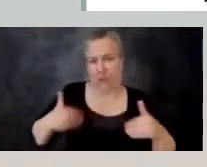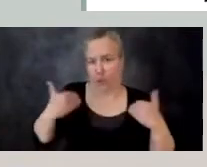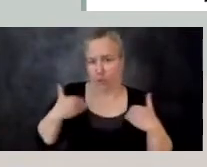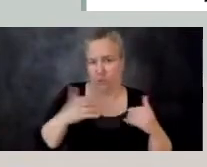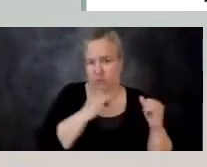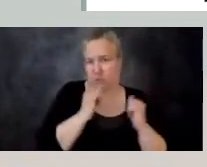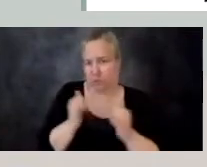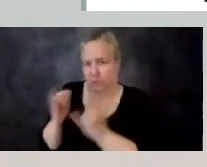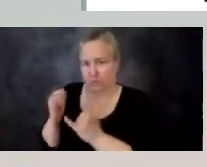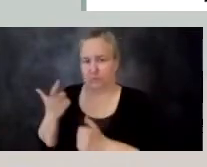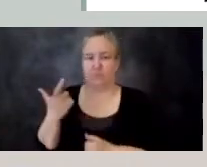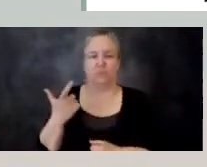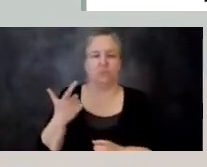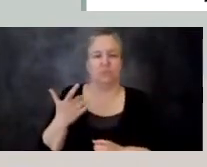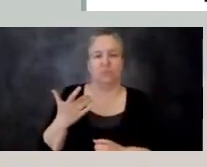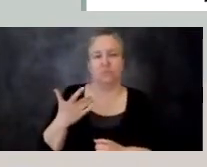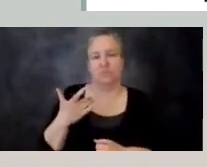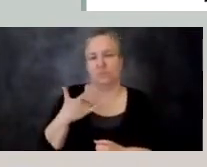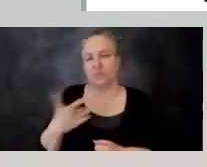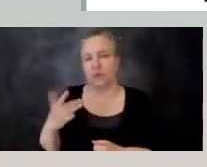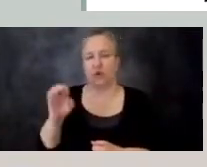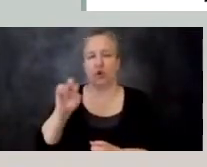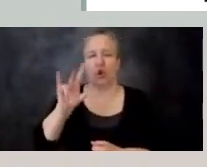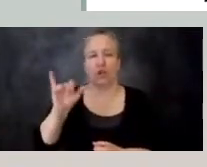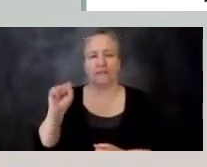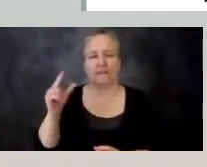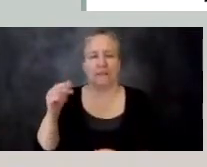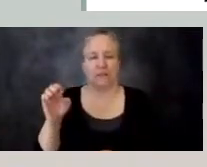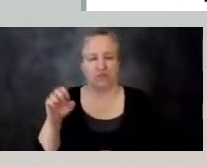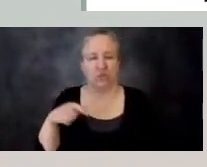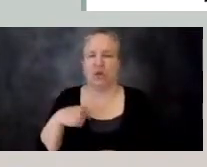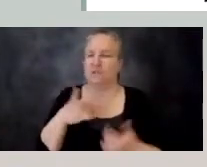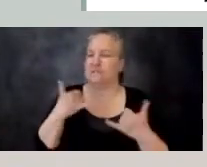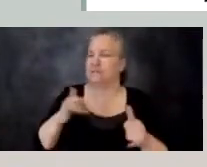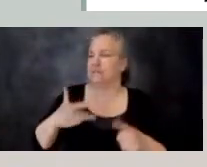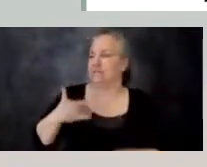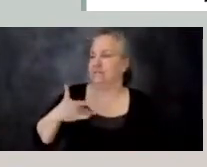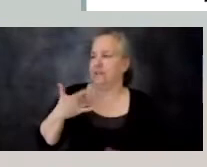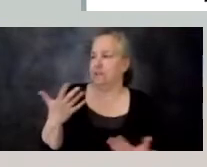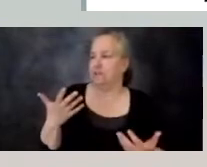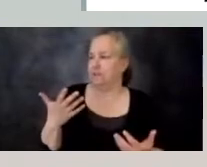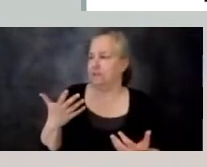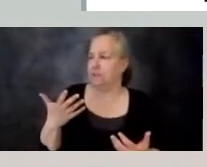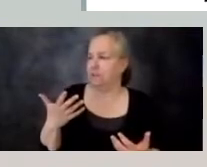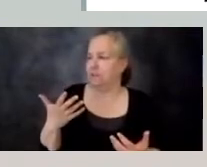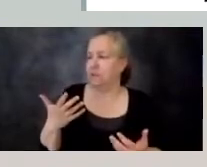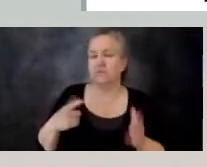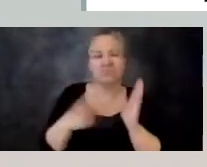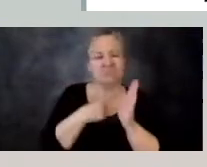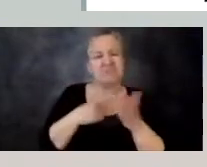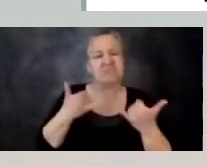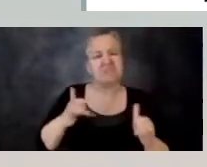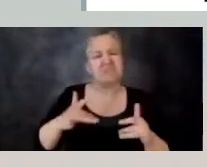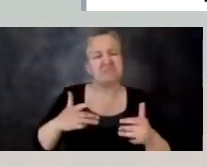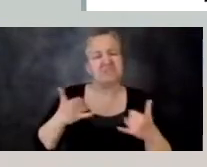it's like, you know, an early stage. And so I can still feel alone at times, but